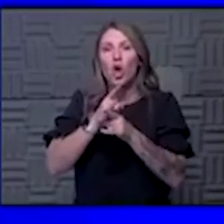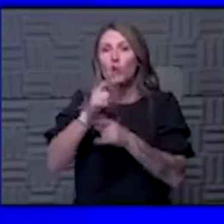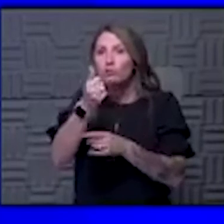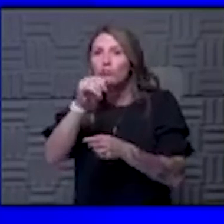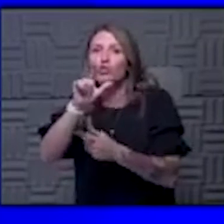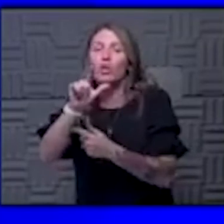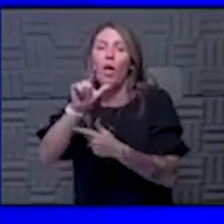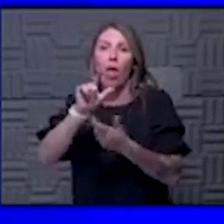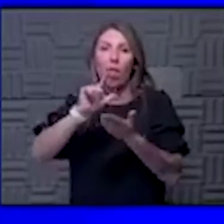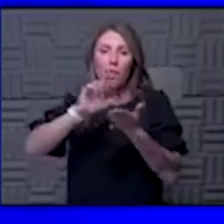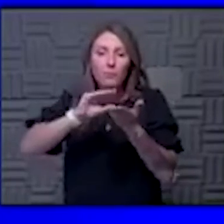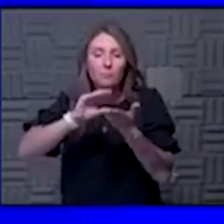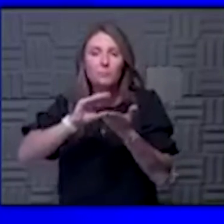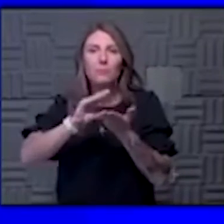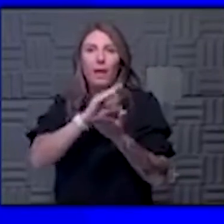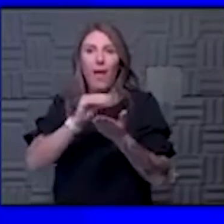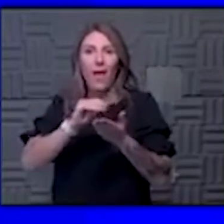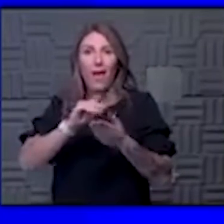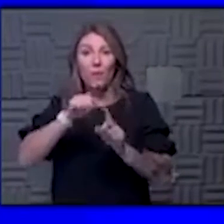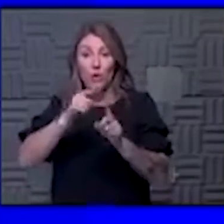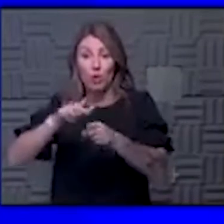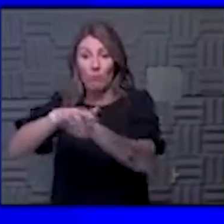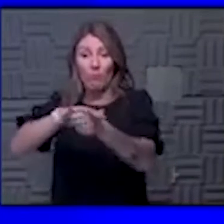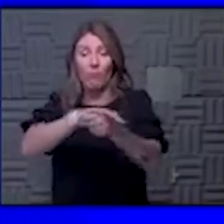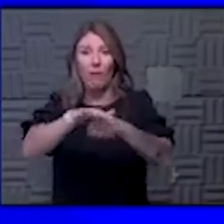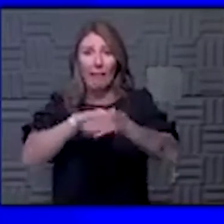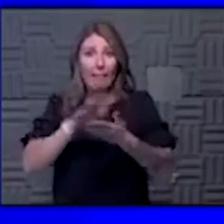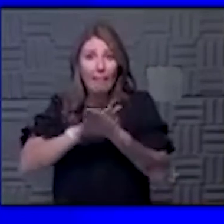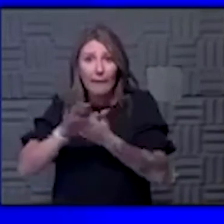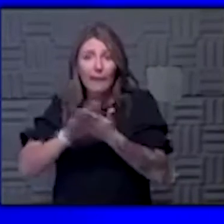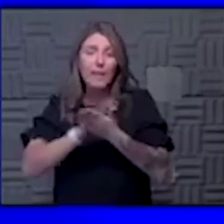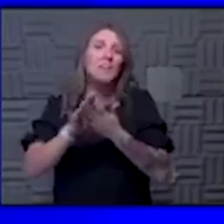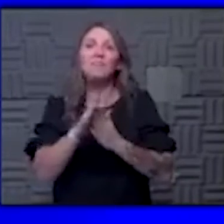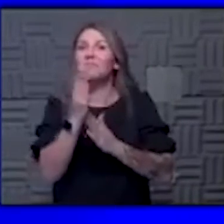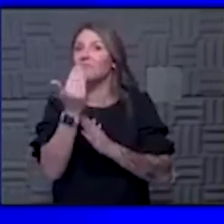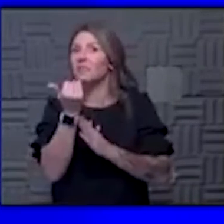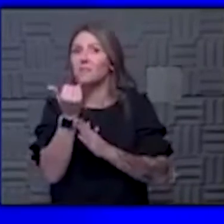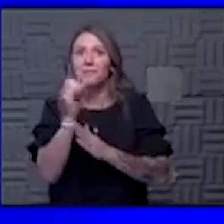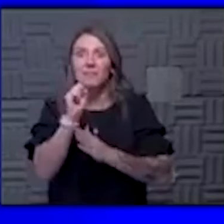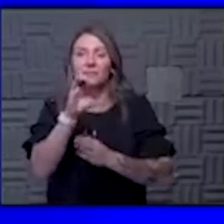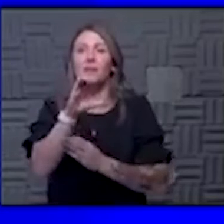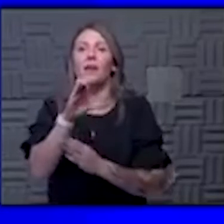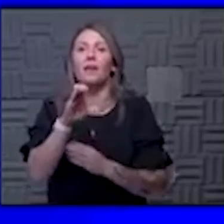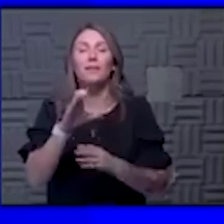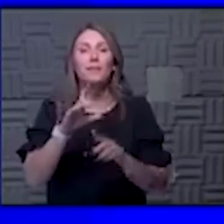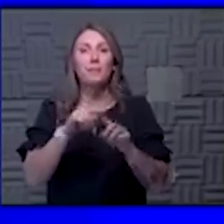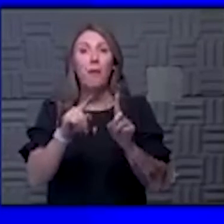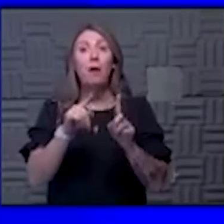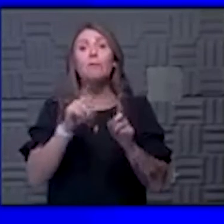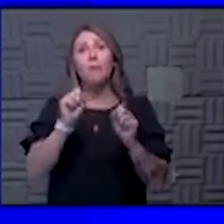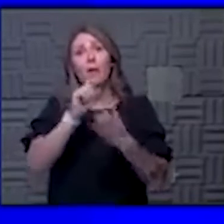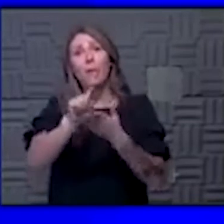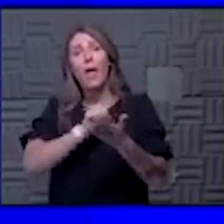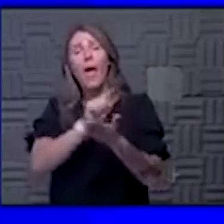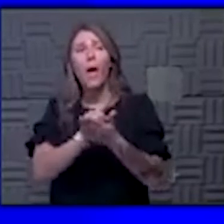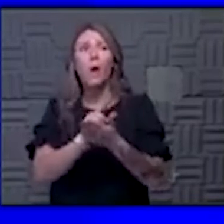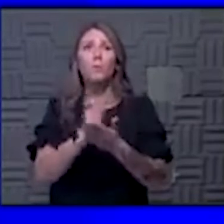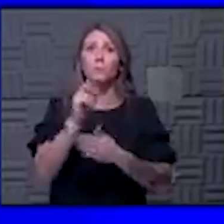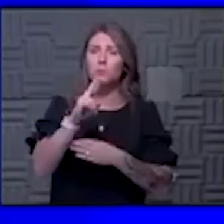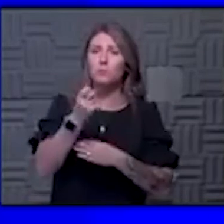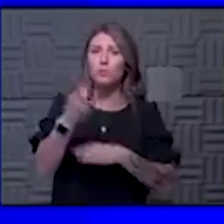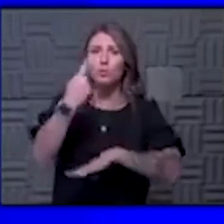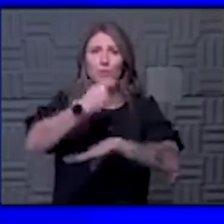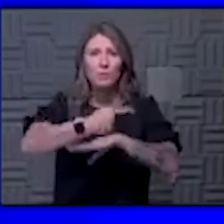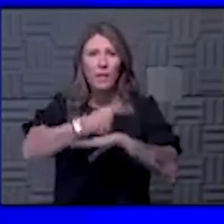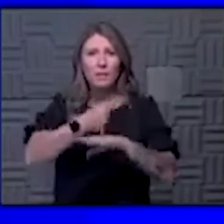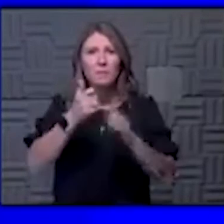can neutralize that and kill that within about 15 seconds. So we know it can be hours to days in some of these experiments. But